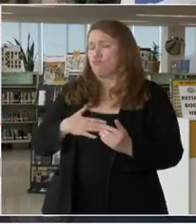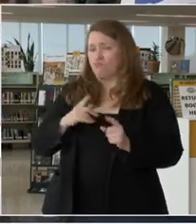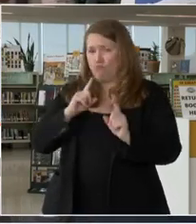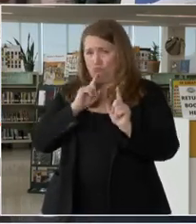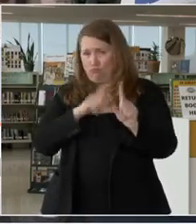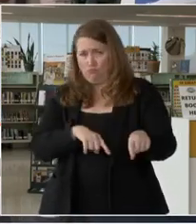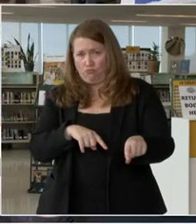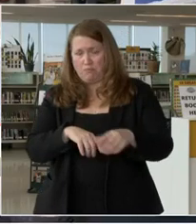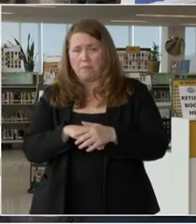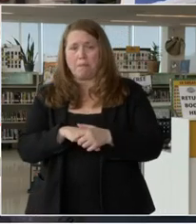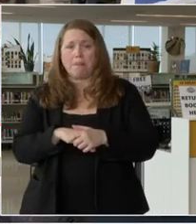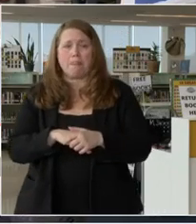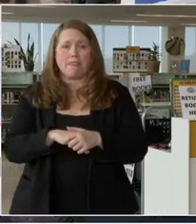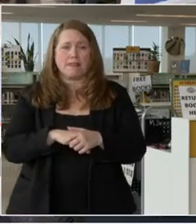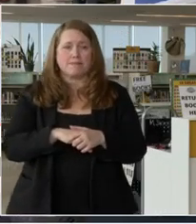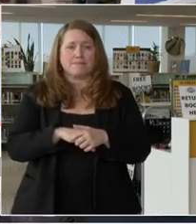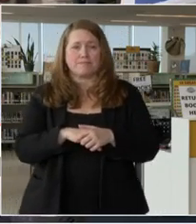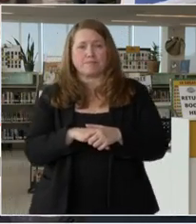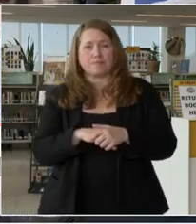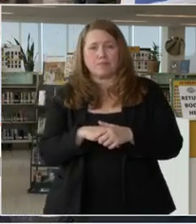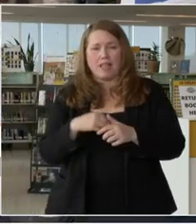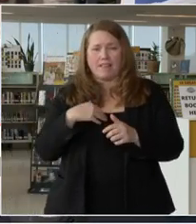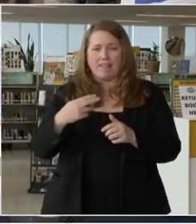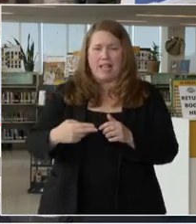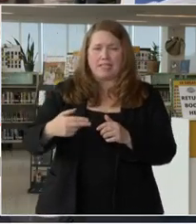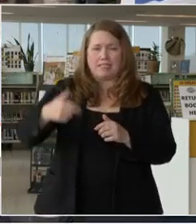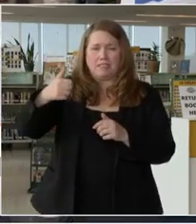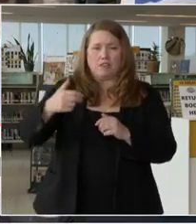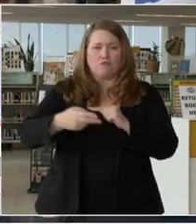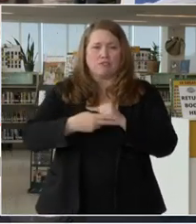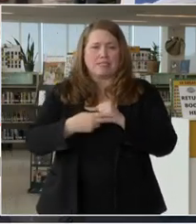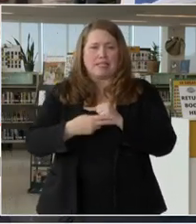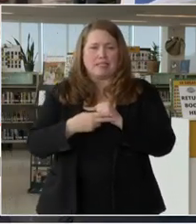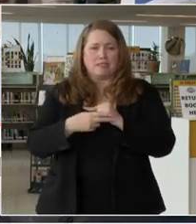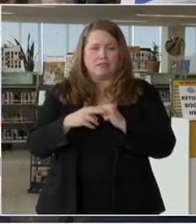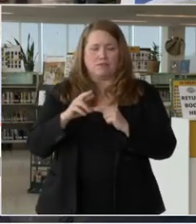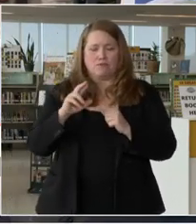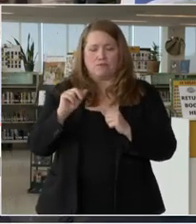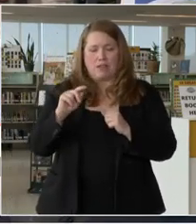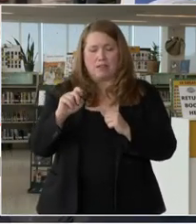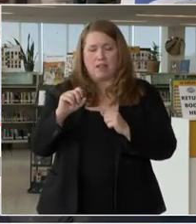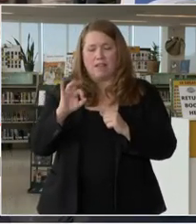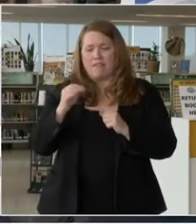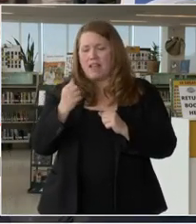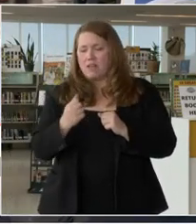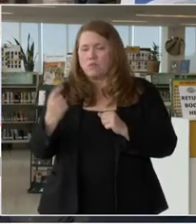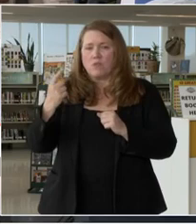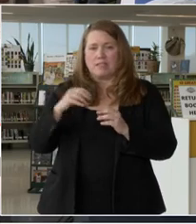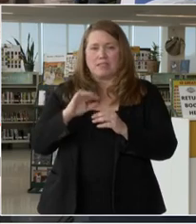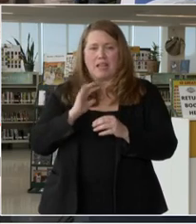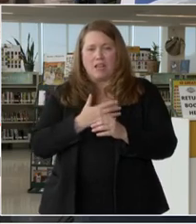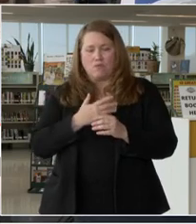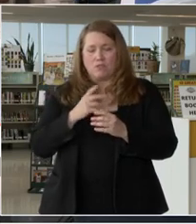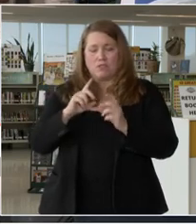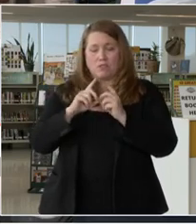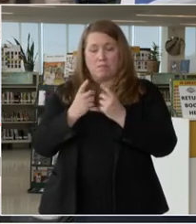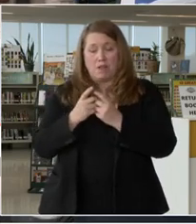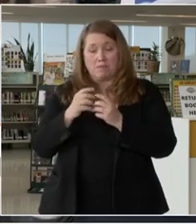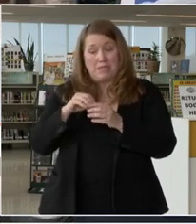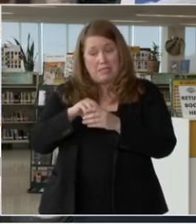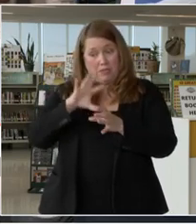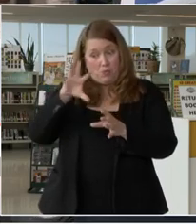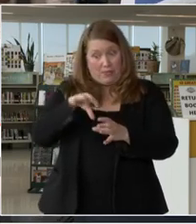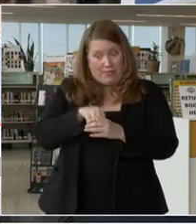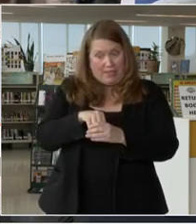earlier. They have the highest retention rate of anyone in our department. When they come and they join the Metropolitan Police Department, like yours truly, we